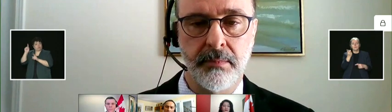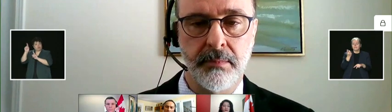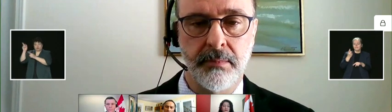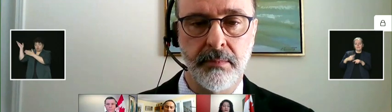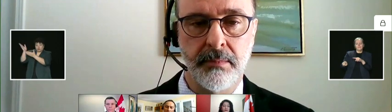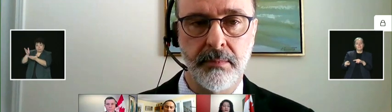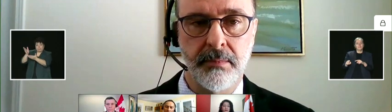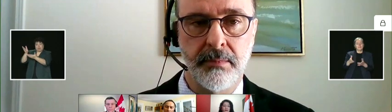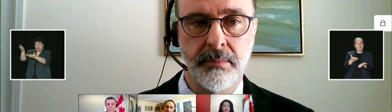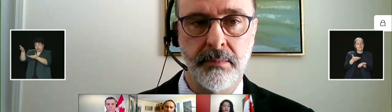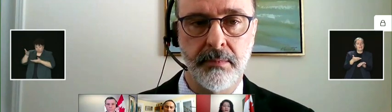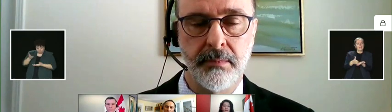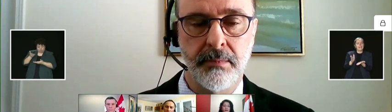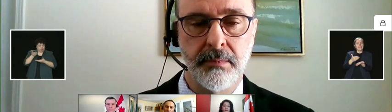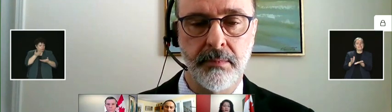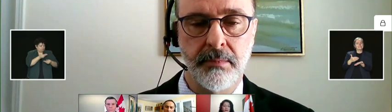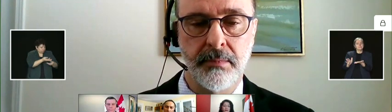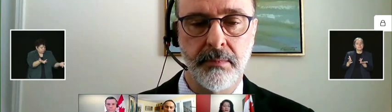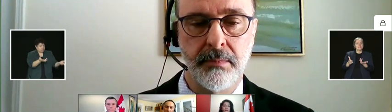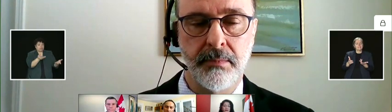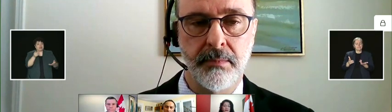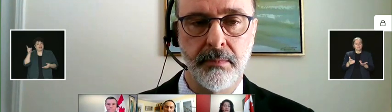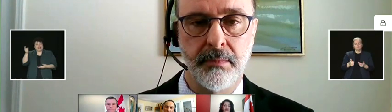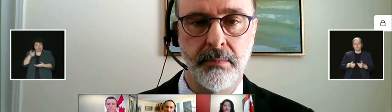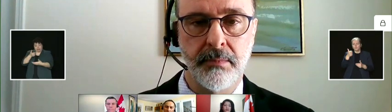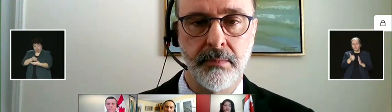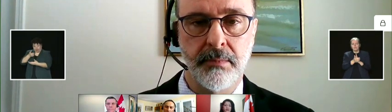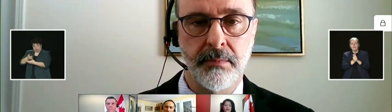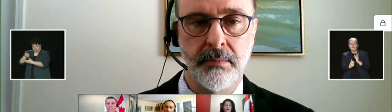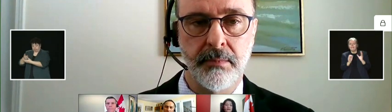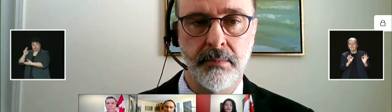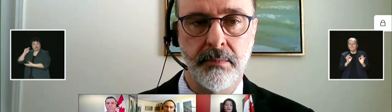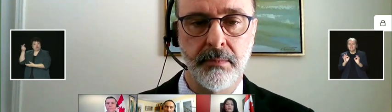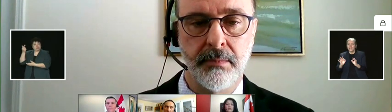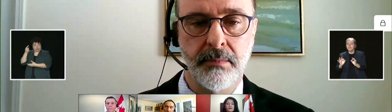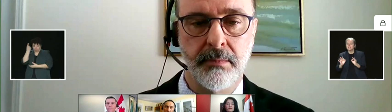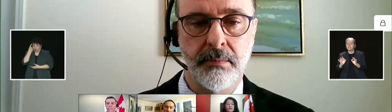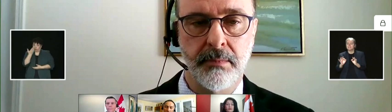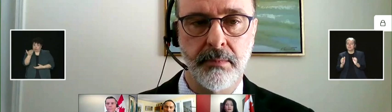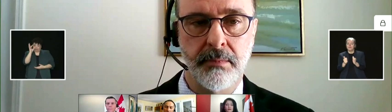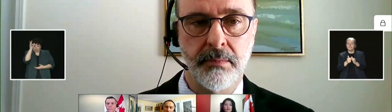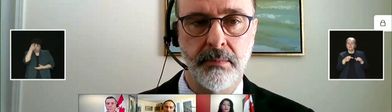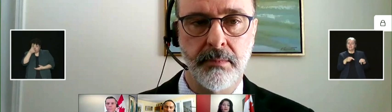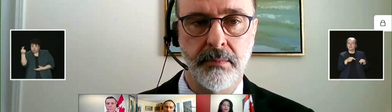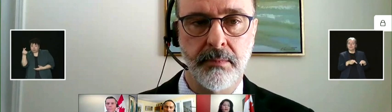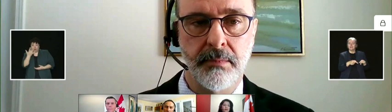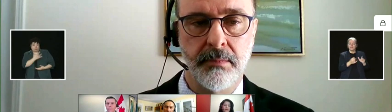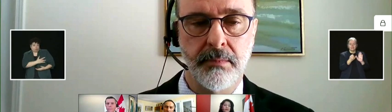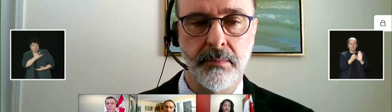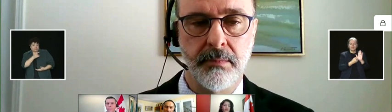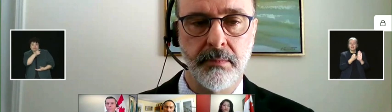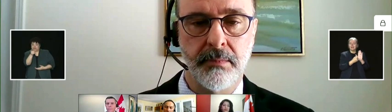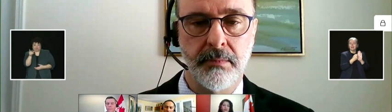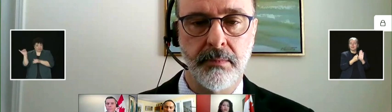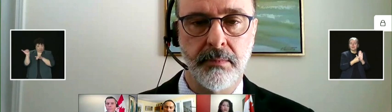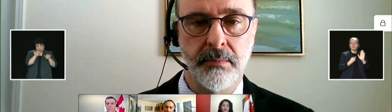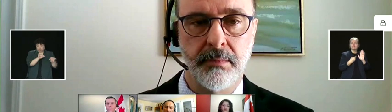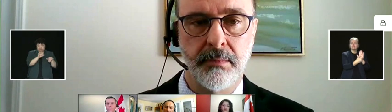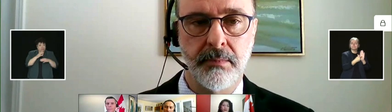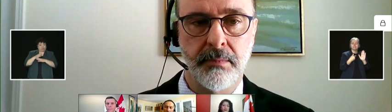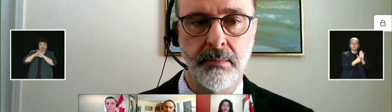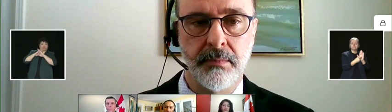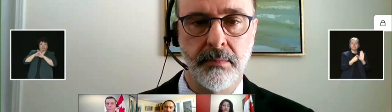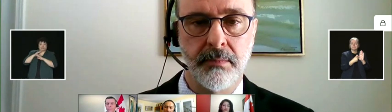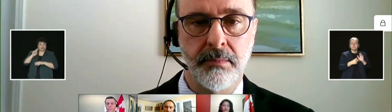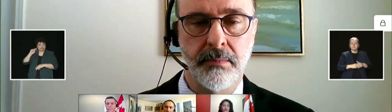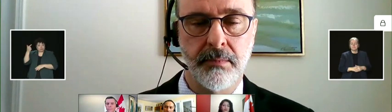the vaccination effort. Am I right in thinking that neither the federal government nor the provinces have the capability to scan those